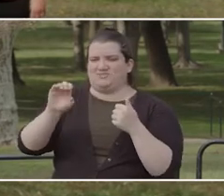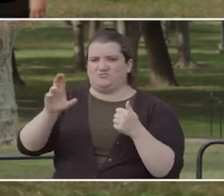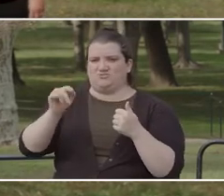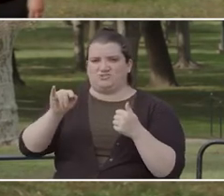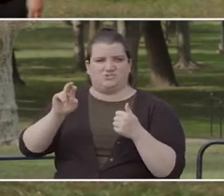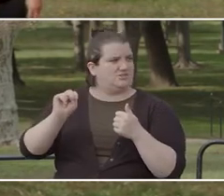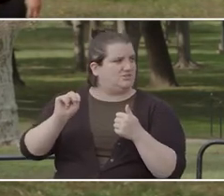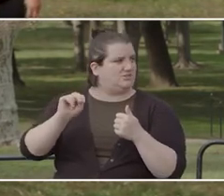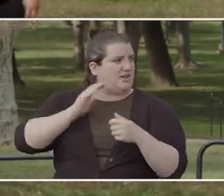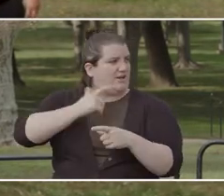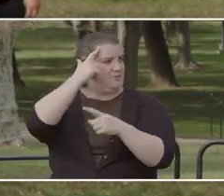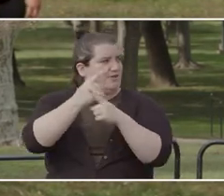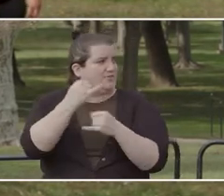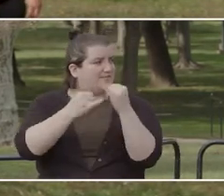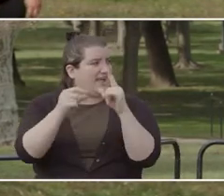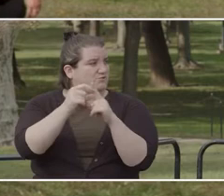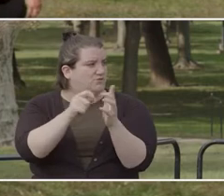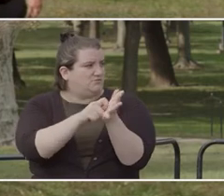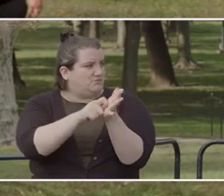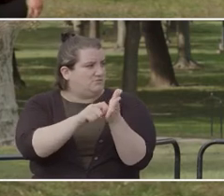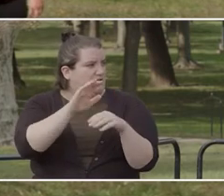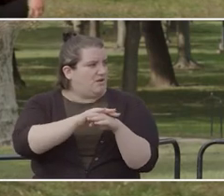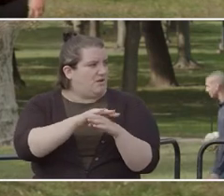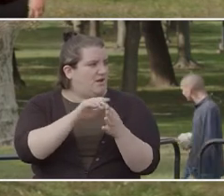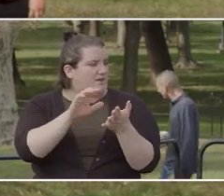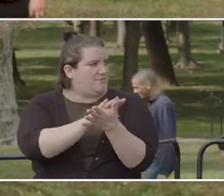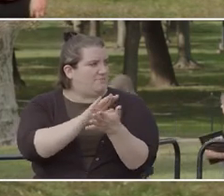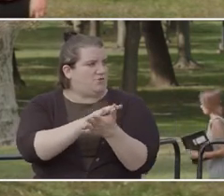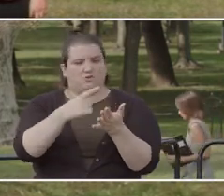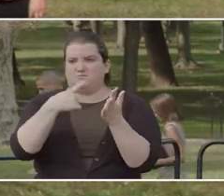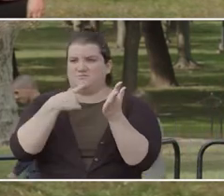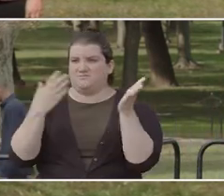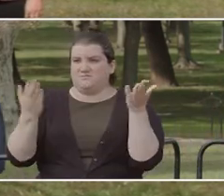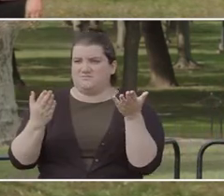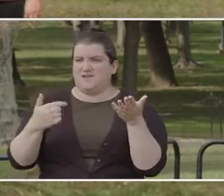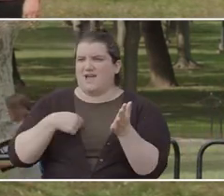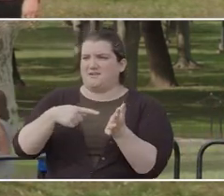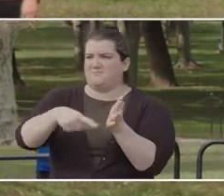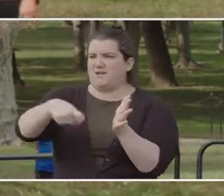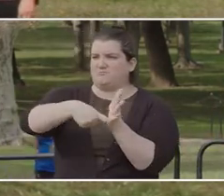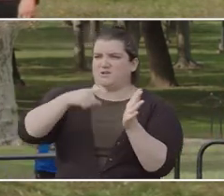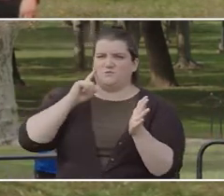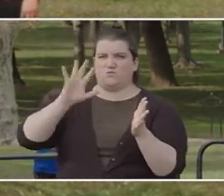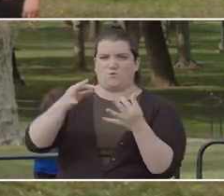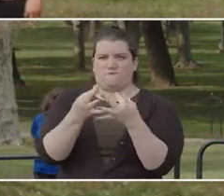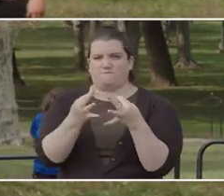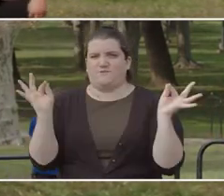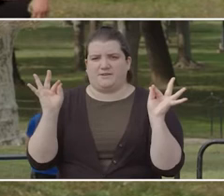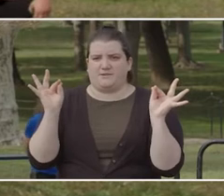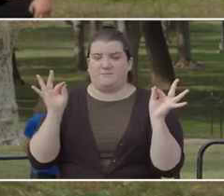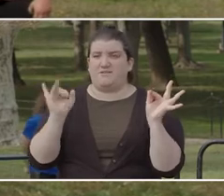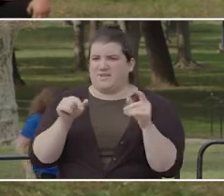My brother's last words, though scratched on a piece of paper, were, "I'm paying the price for your freedom," and that holds true for everyone being honored here today. Thank you